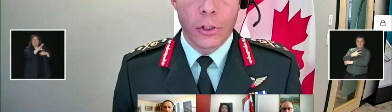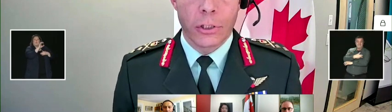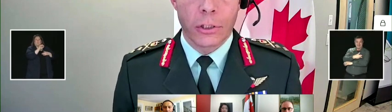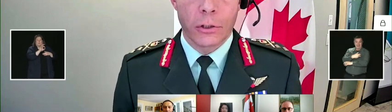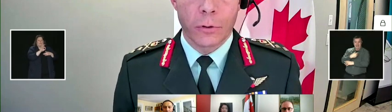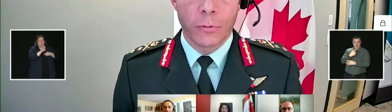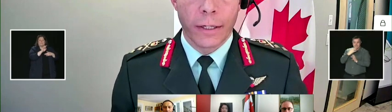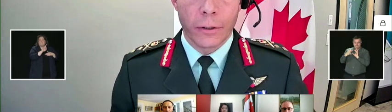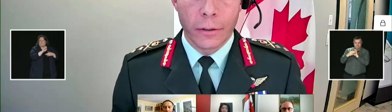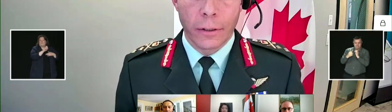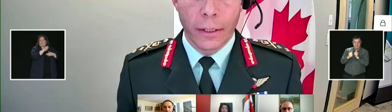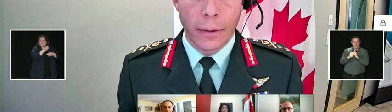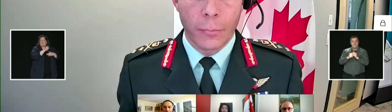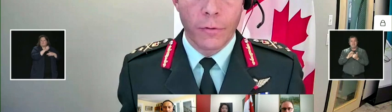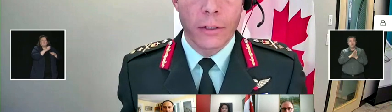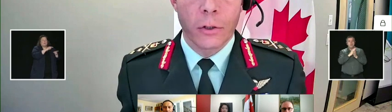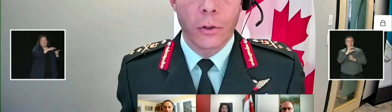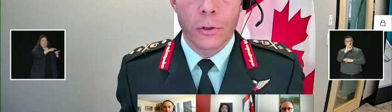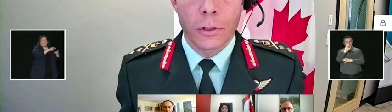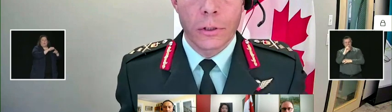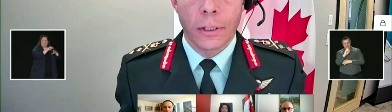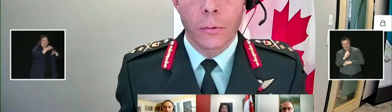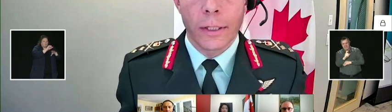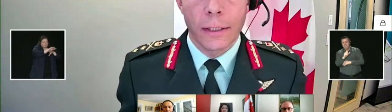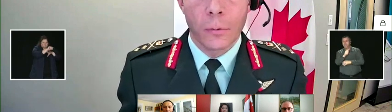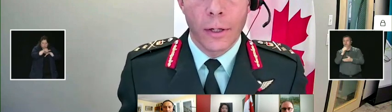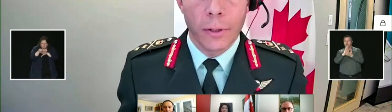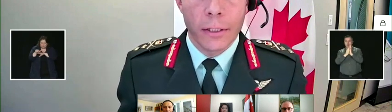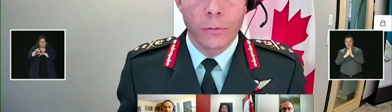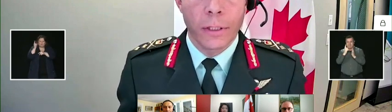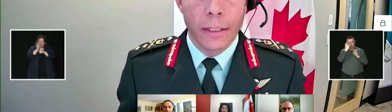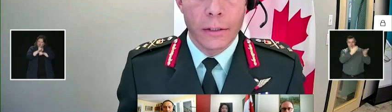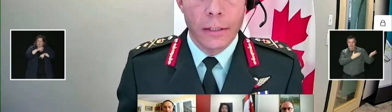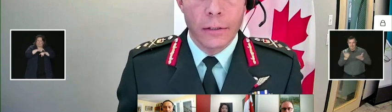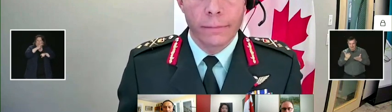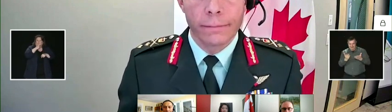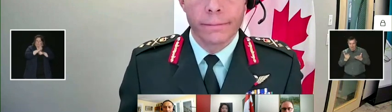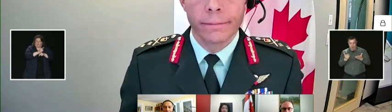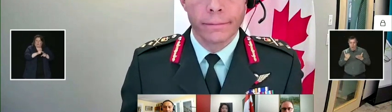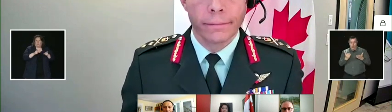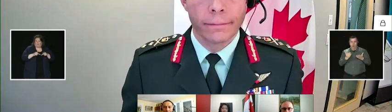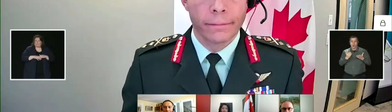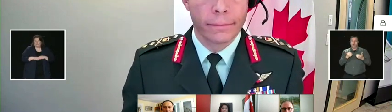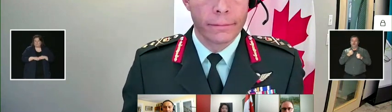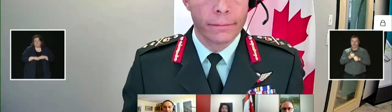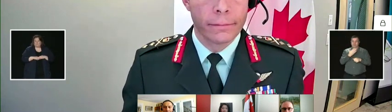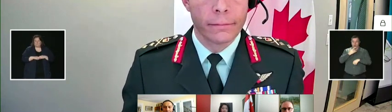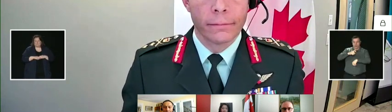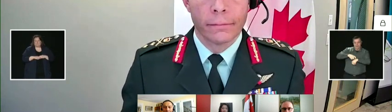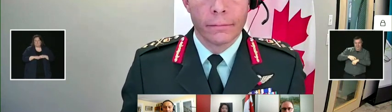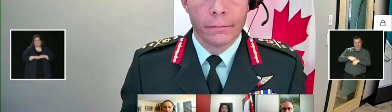our logistics service provider, provides the doses at the right time, right place over the next days.